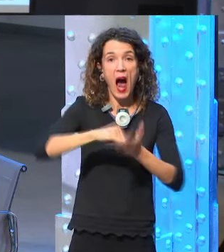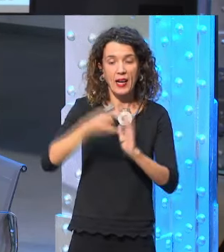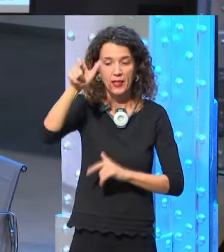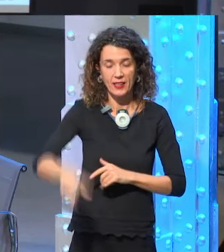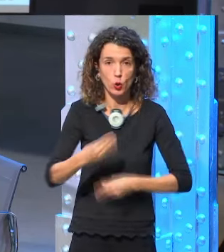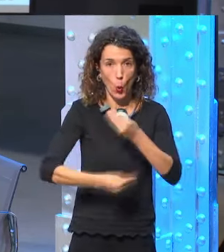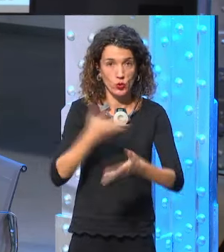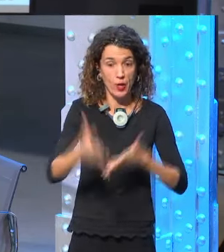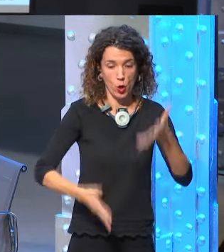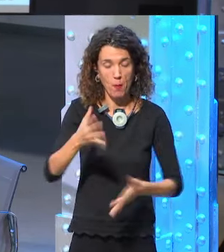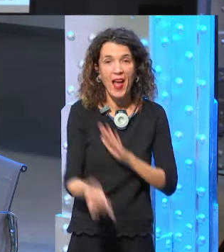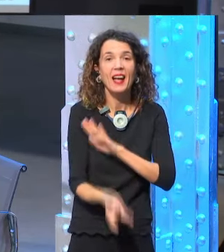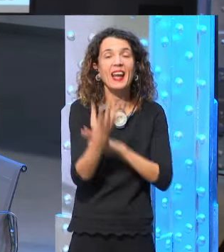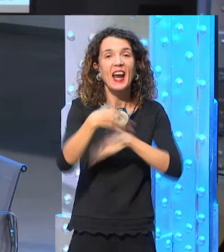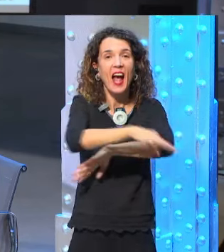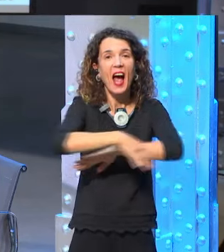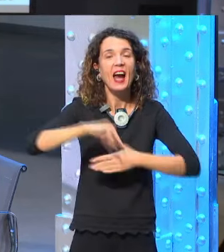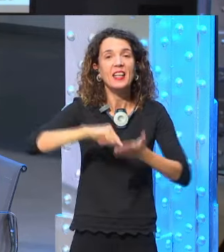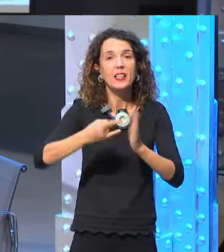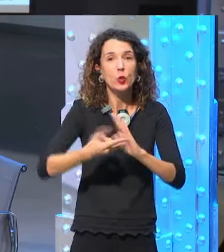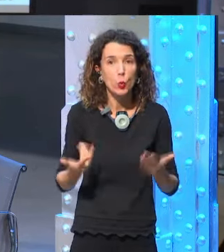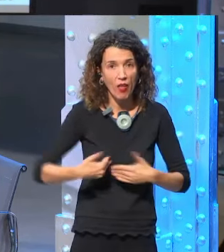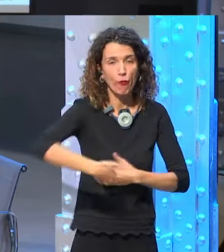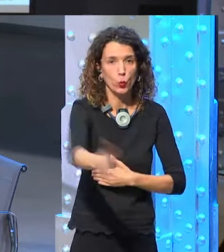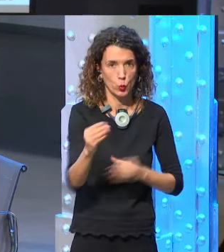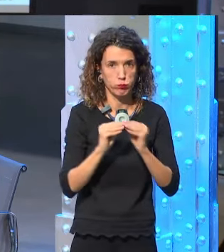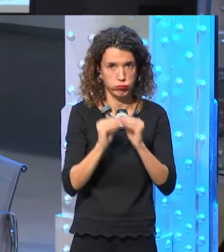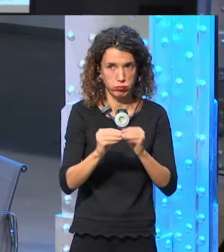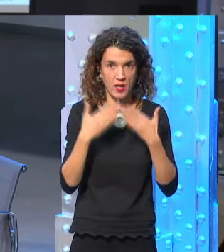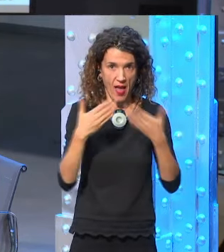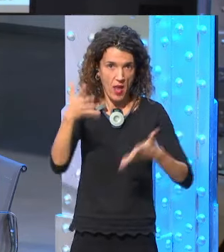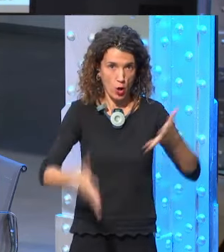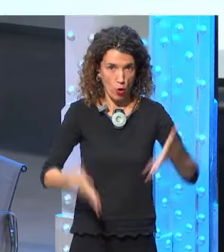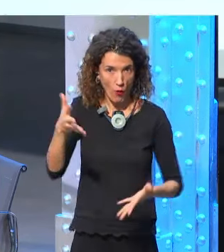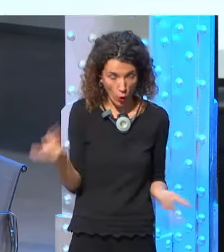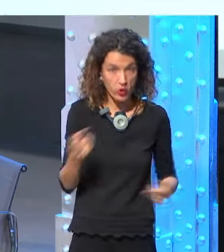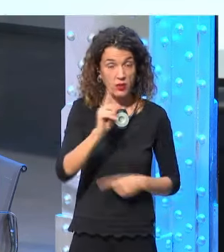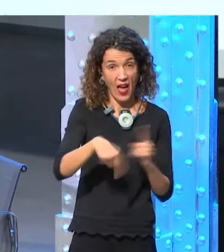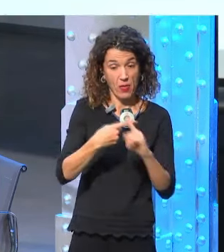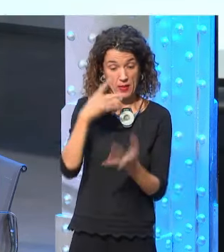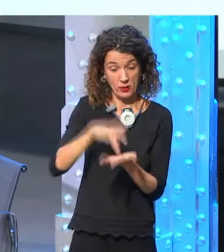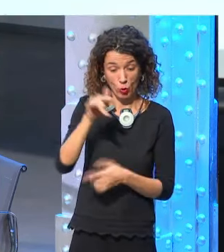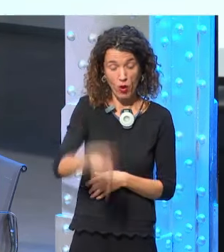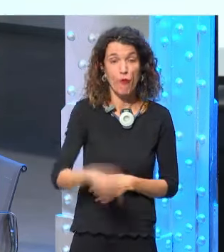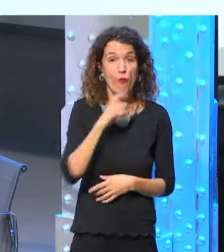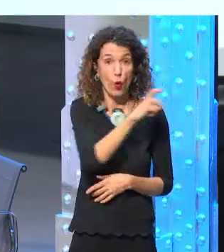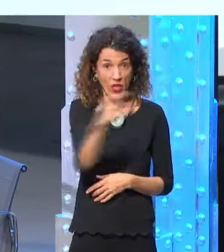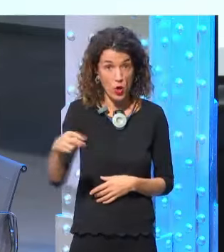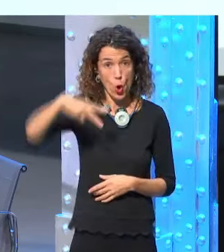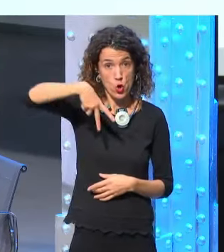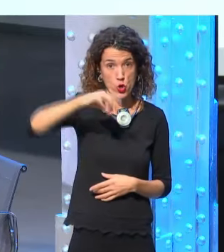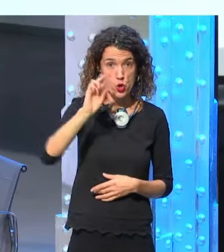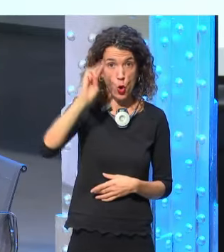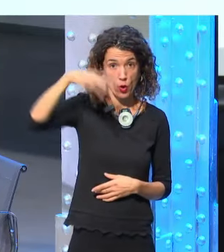how architecture of the future might be produced using robots. And also at the Norman Foster Foundation, this